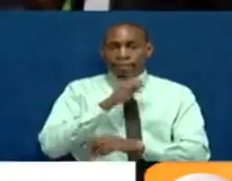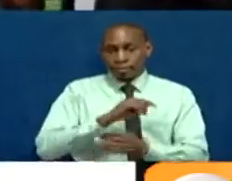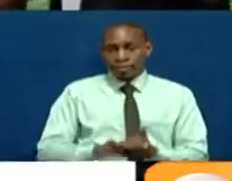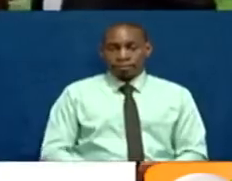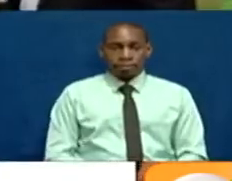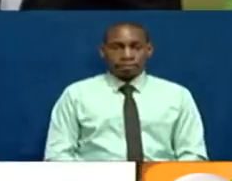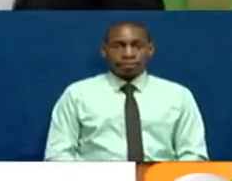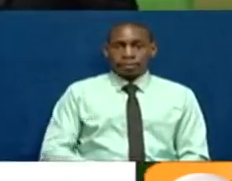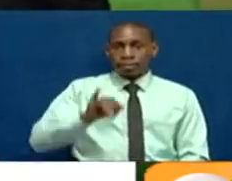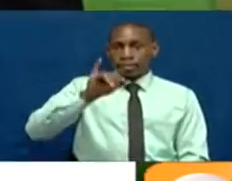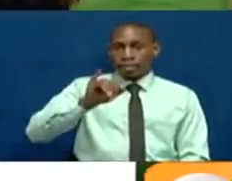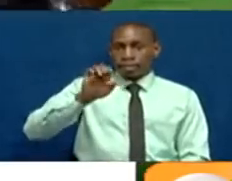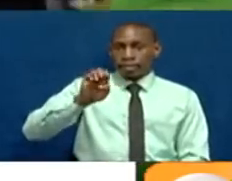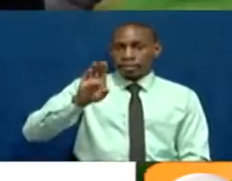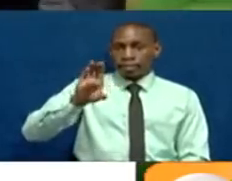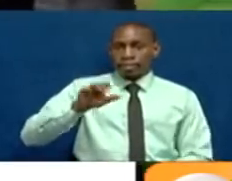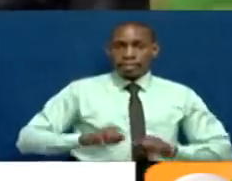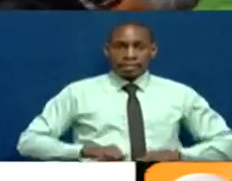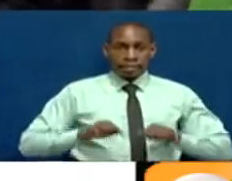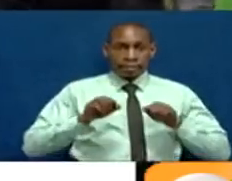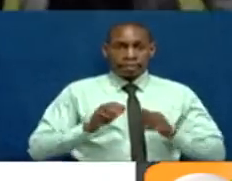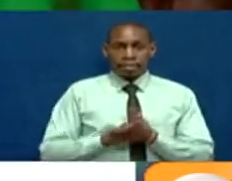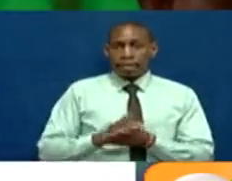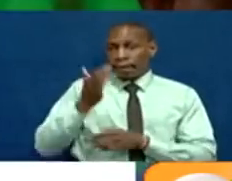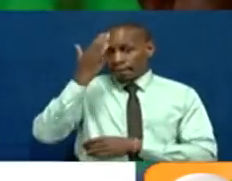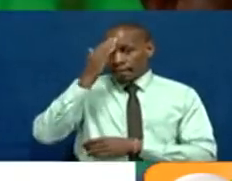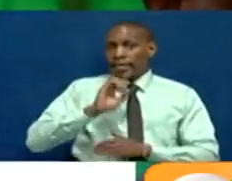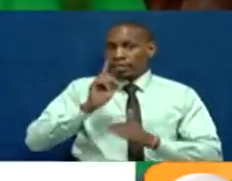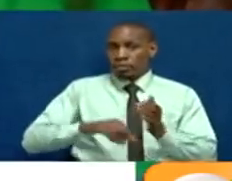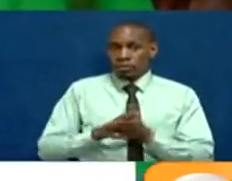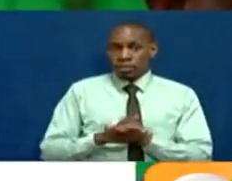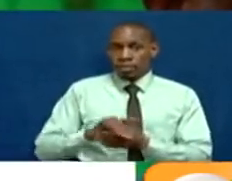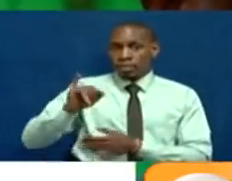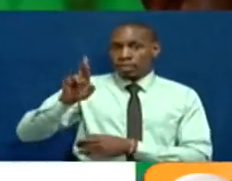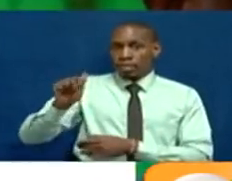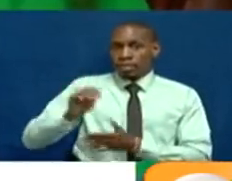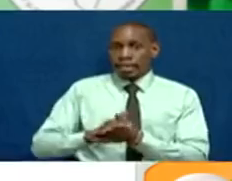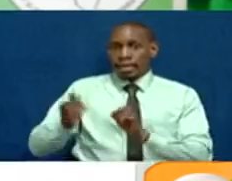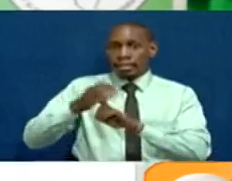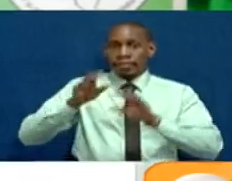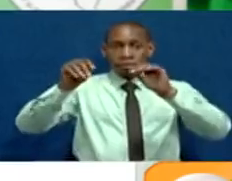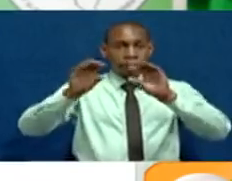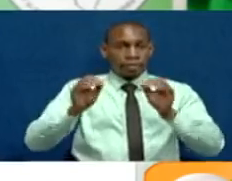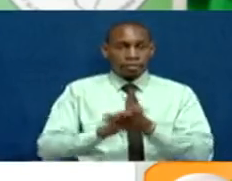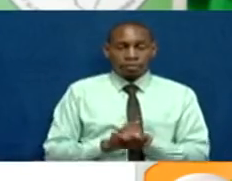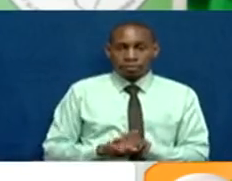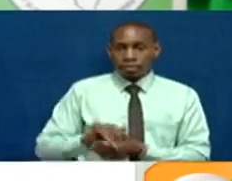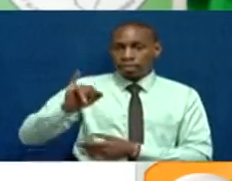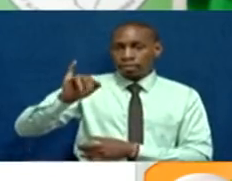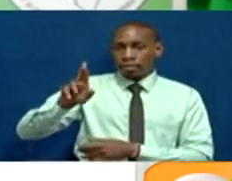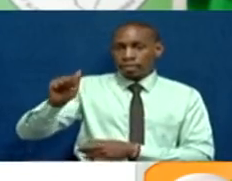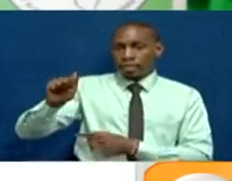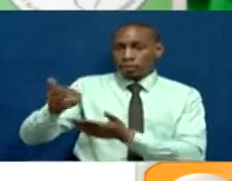period. IEBC Chairman Wafula Chebukati had on Monday said Iria did not make the cut. Iria